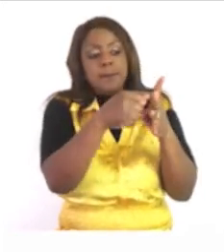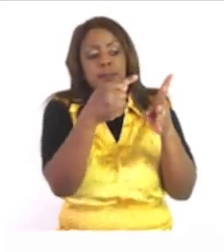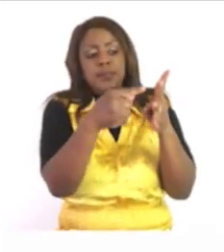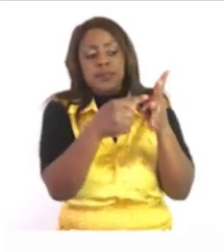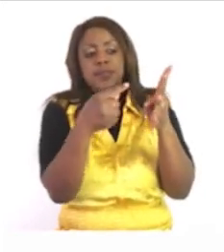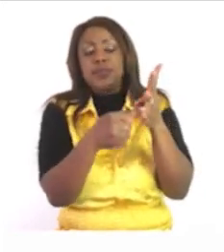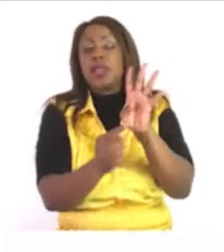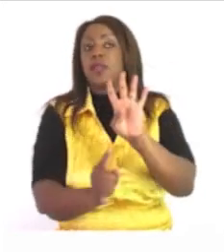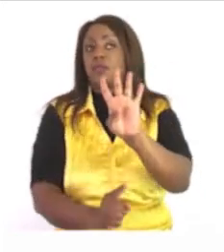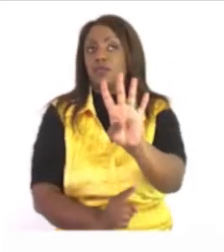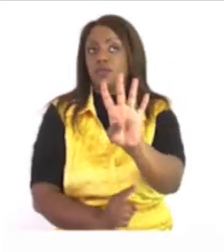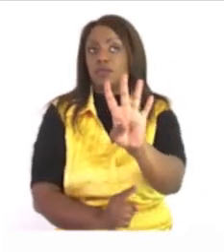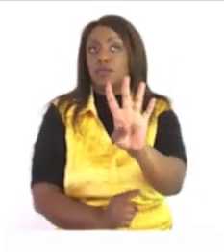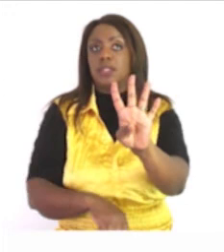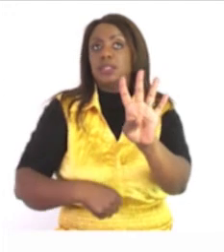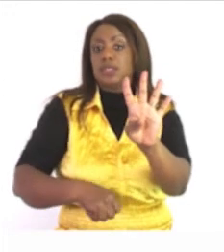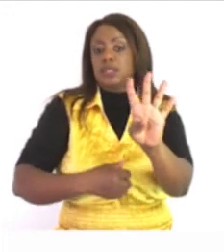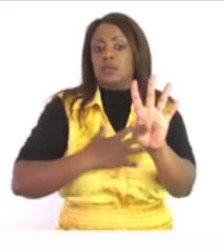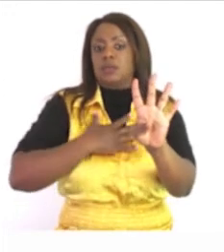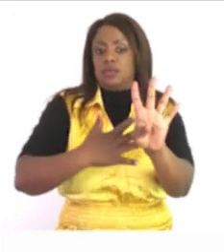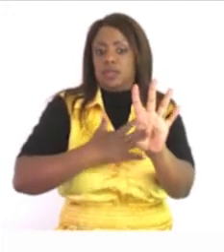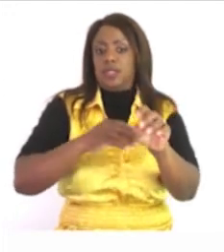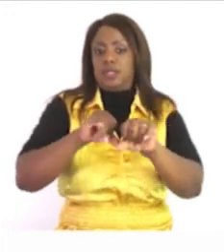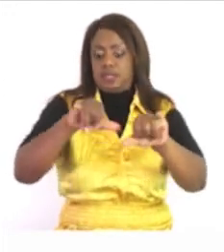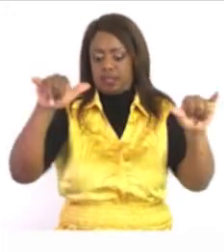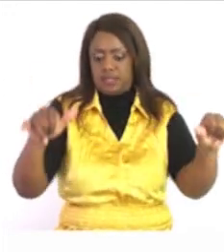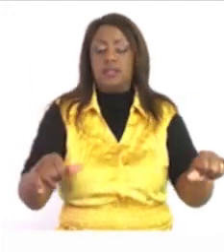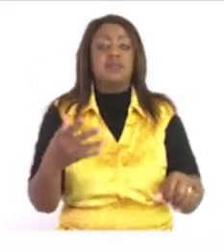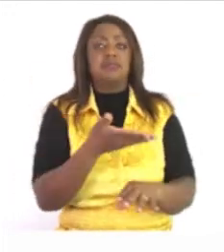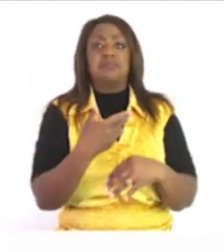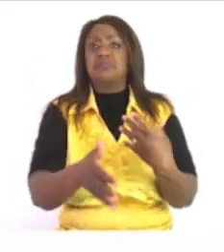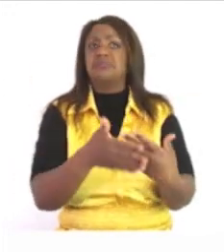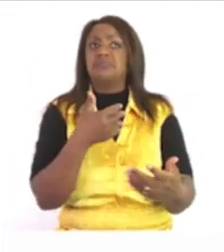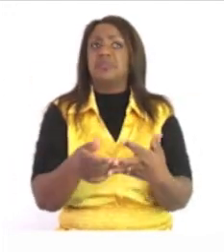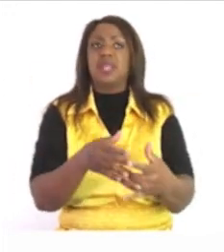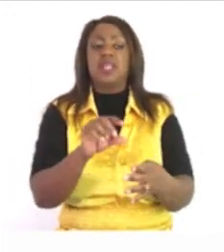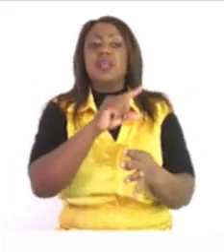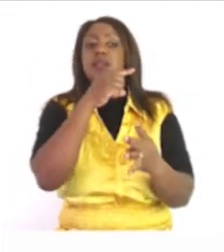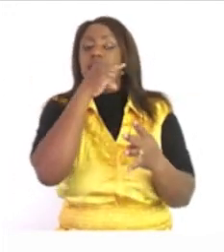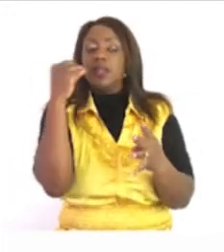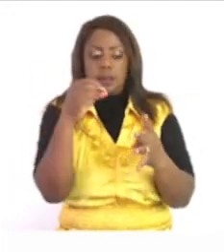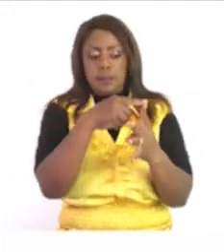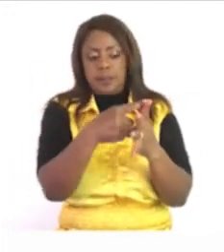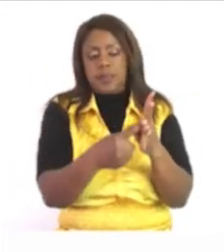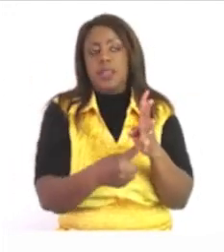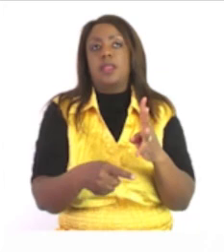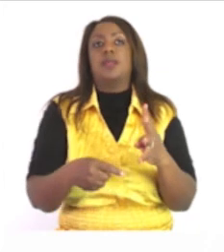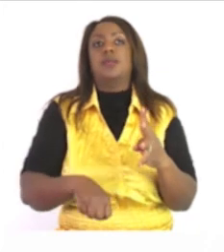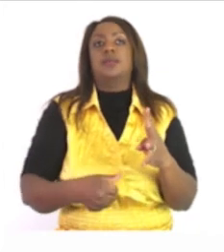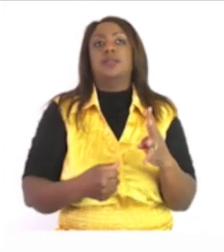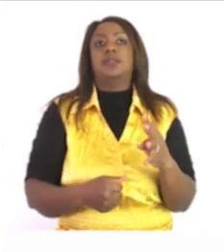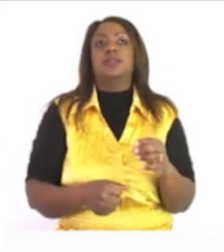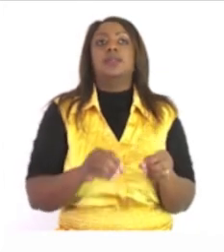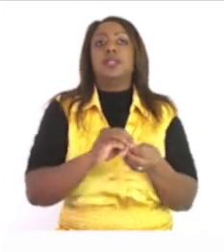list 4 common diseases of the breathing system. Any 4 diseases of the breathing system. Number